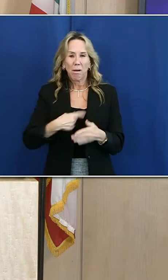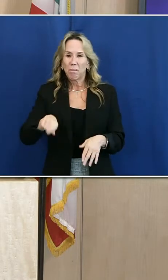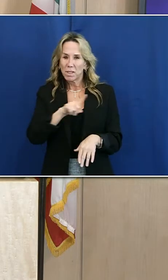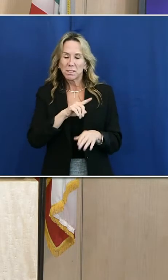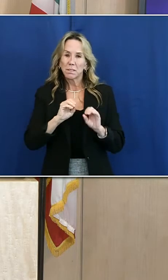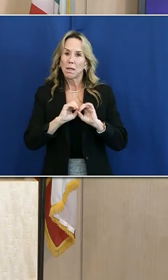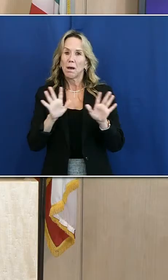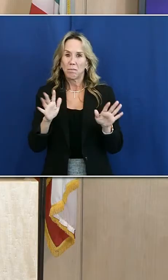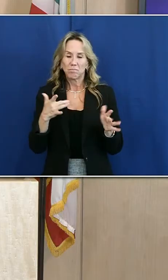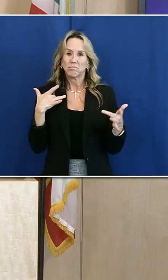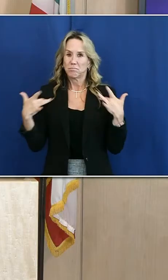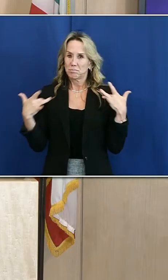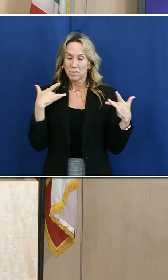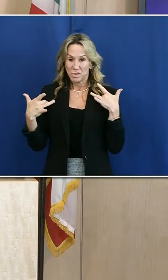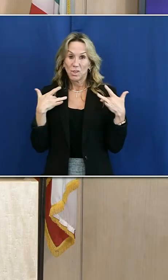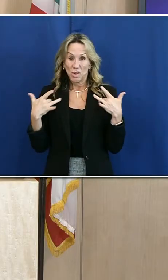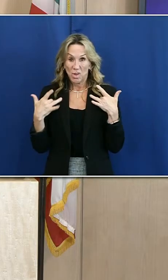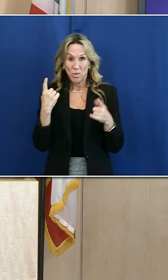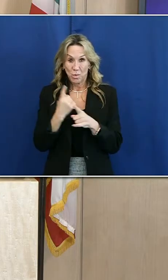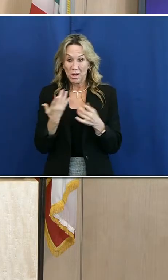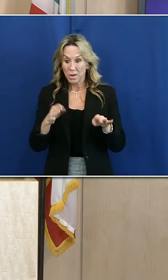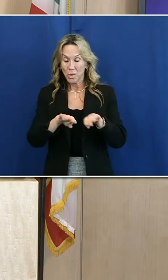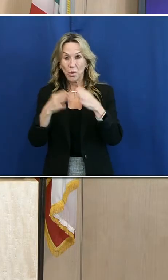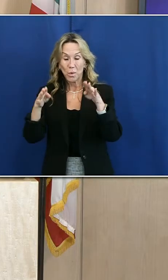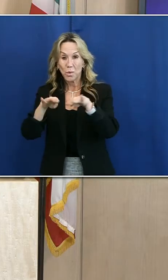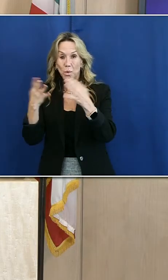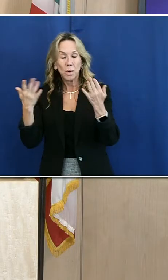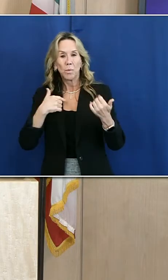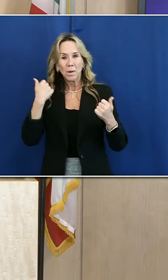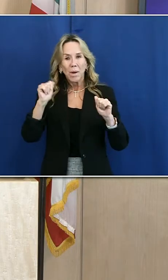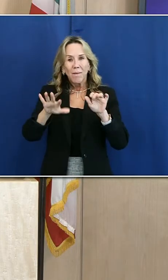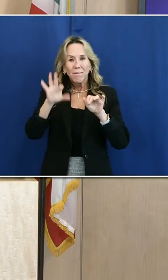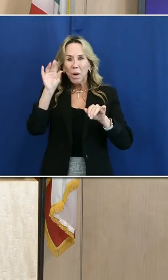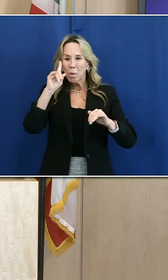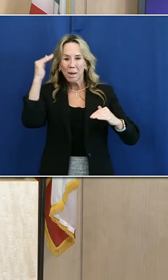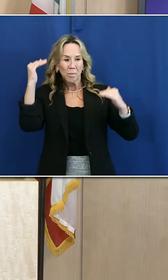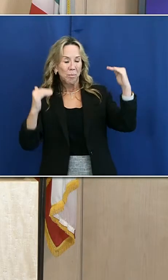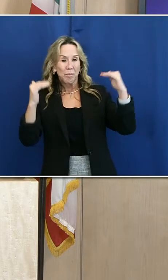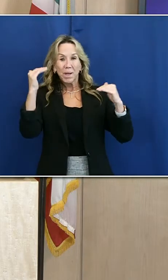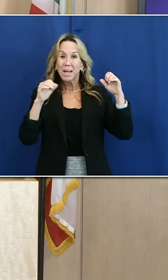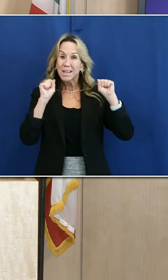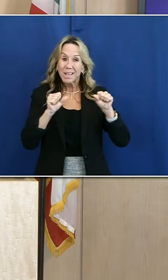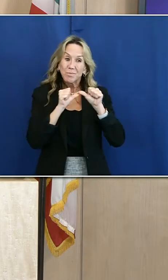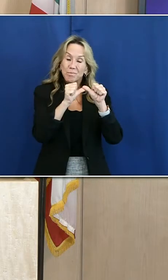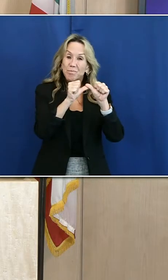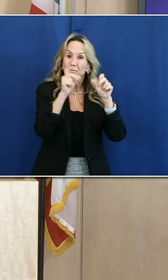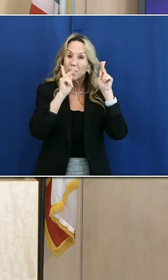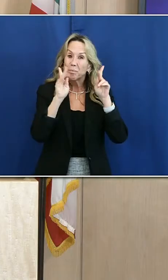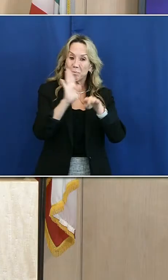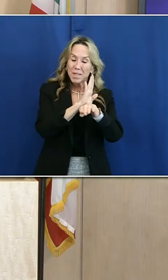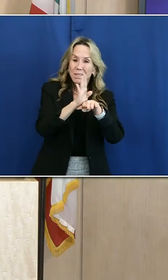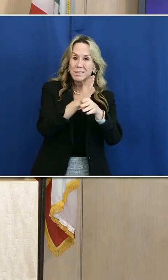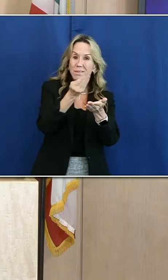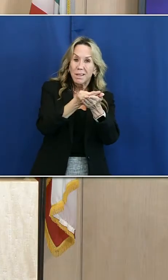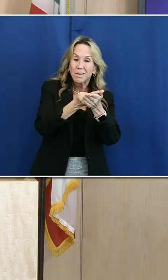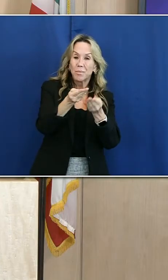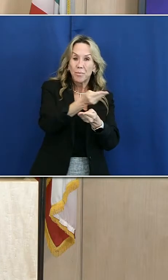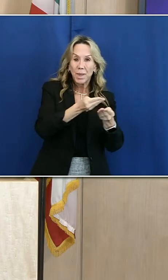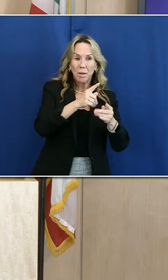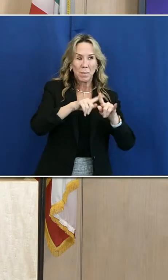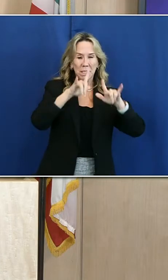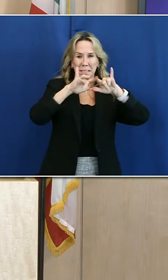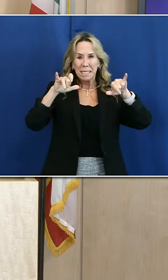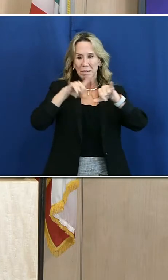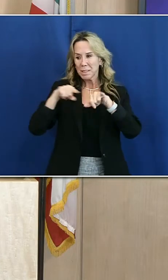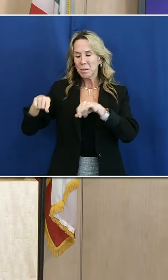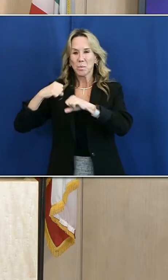this. Again, this is trying to strike a balance between economic viability and protecting the public's health.